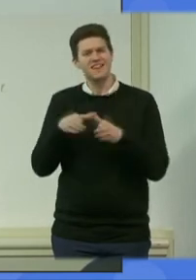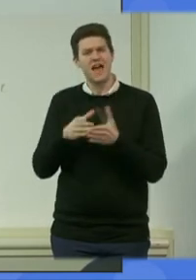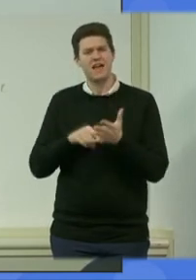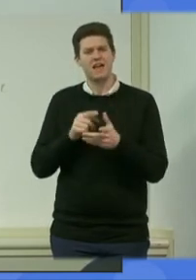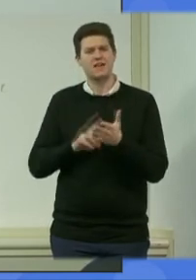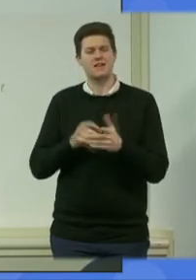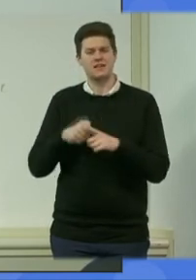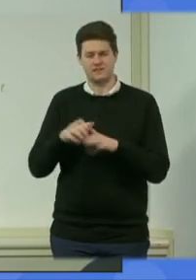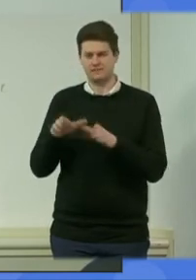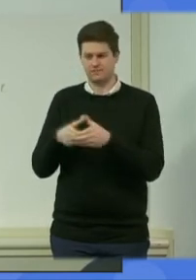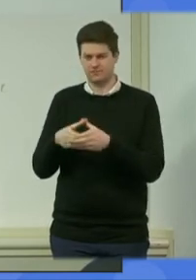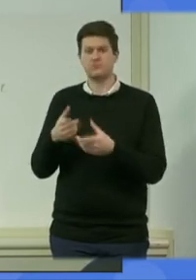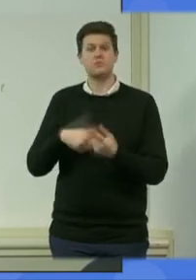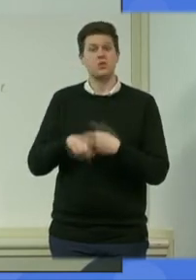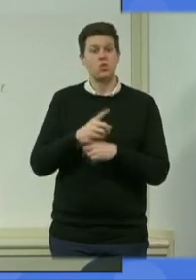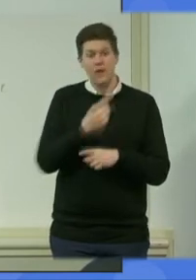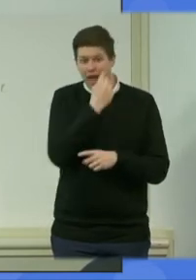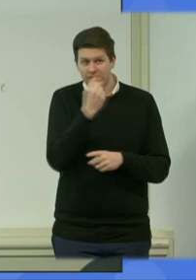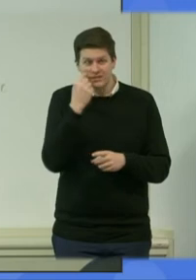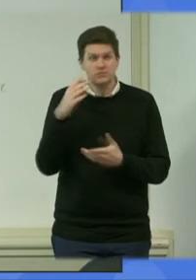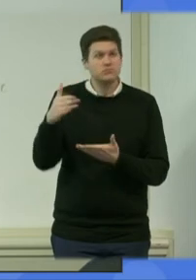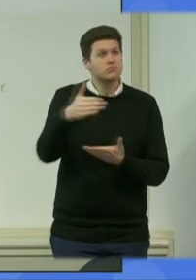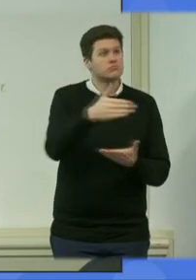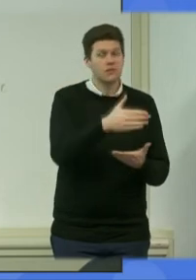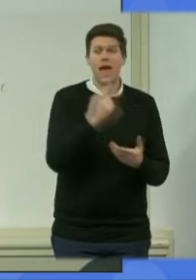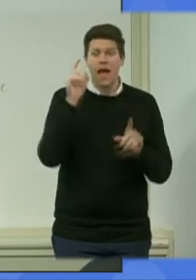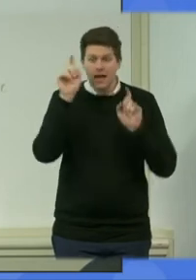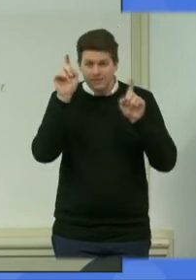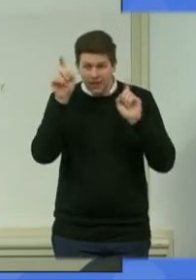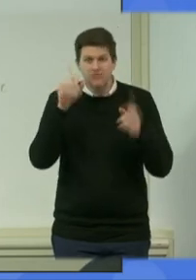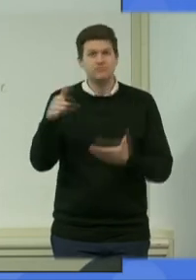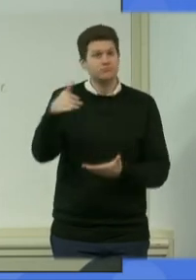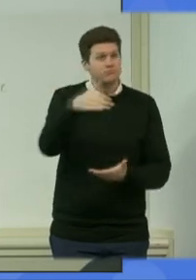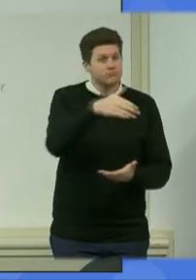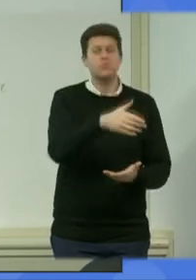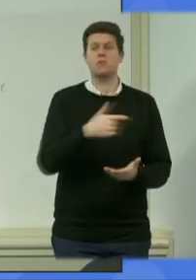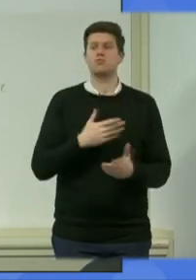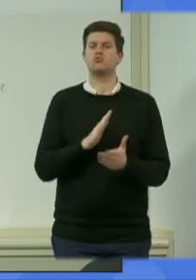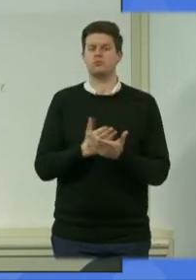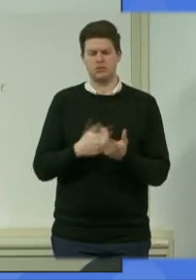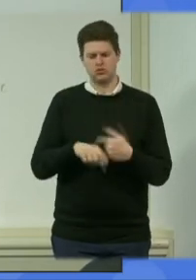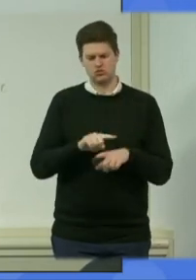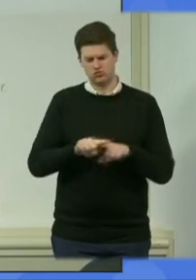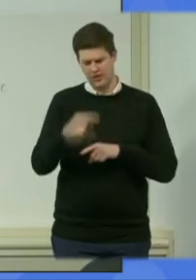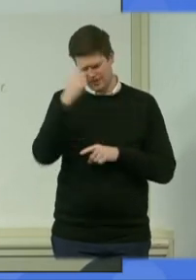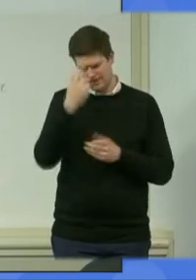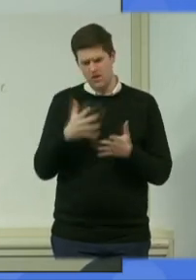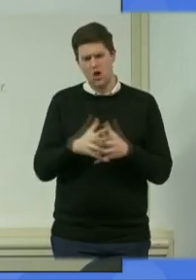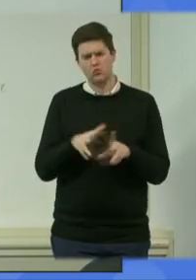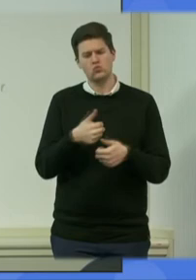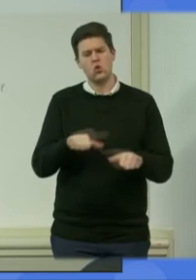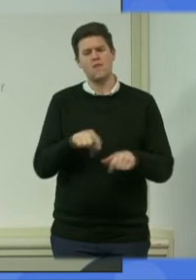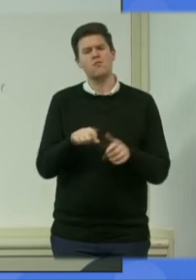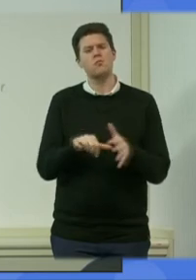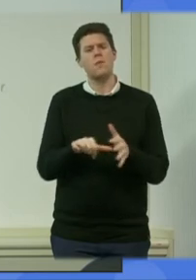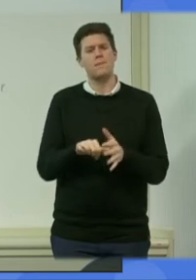in our view, is take evidence, take ideas, but crucially, come up with solutions. So what I want to talk you through is less about the